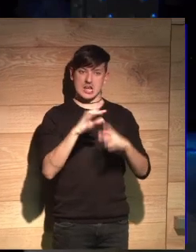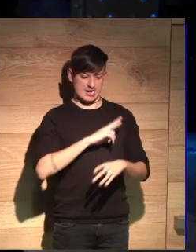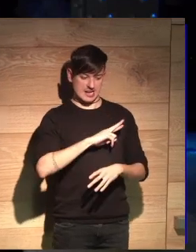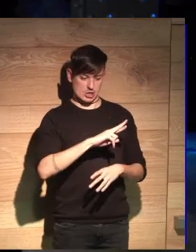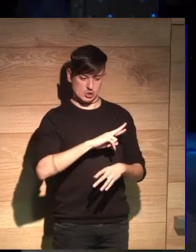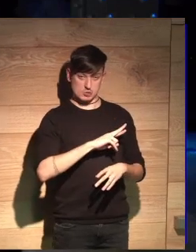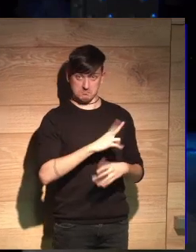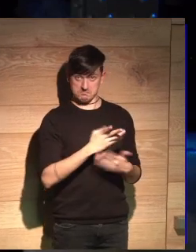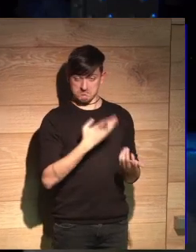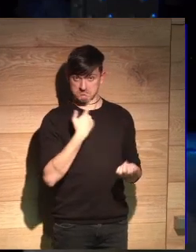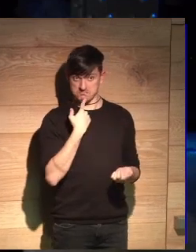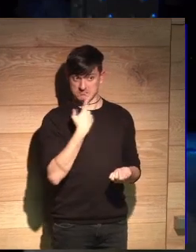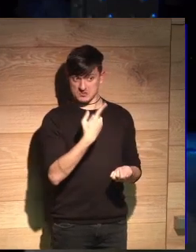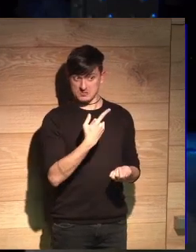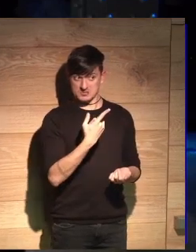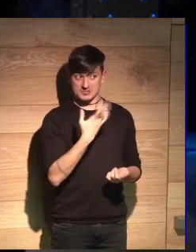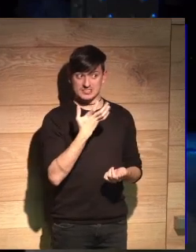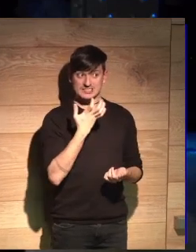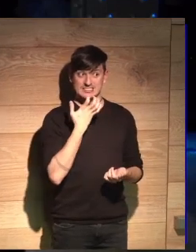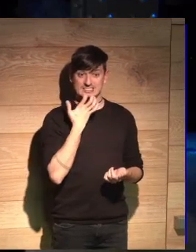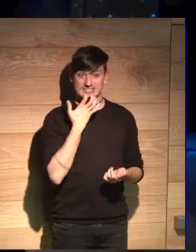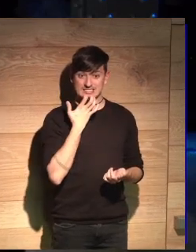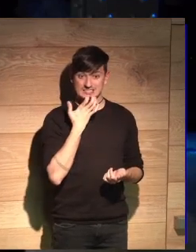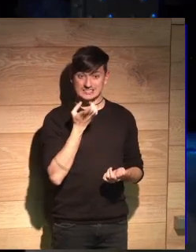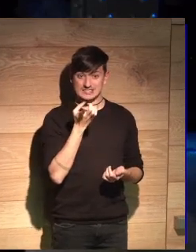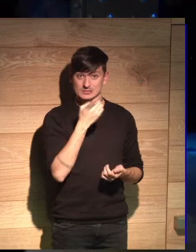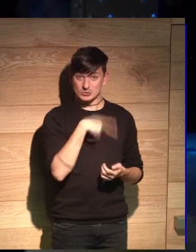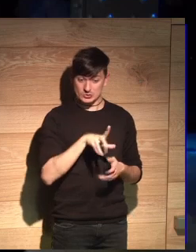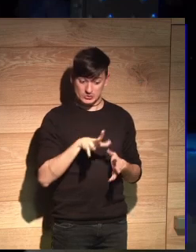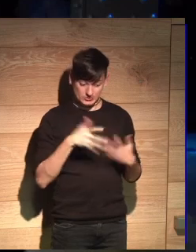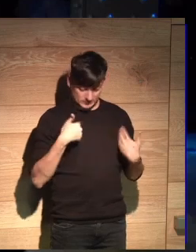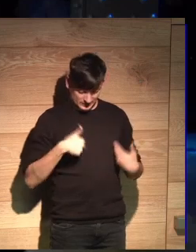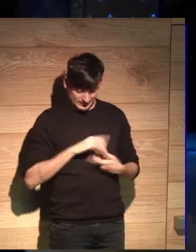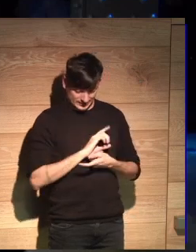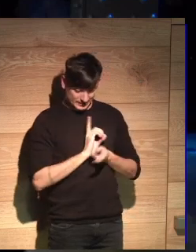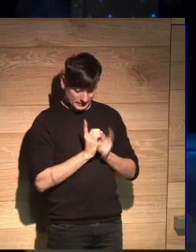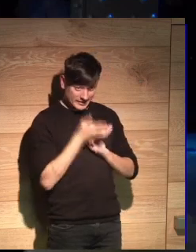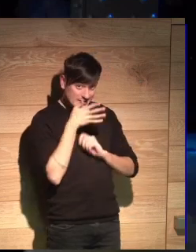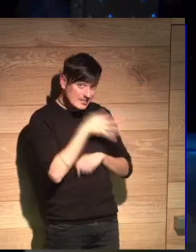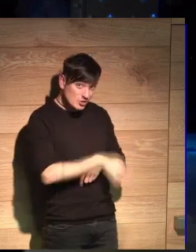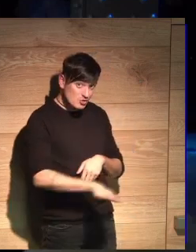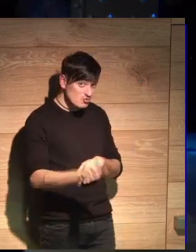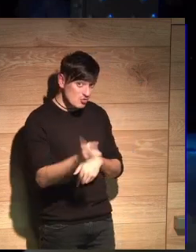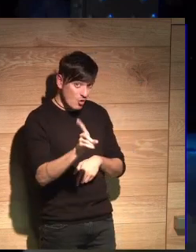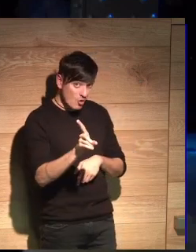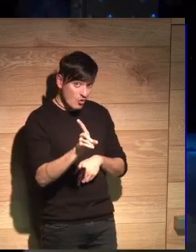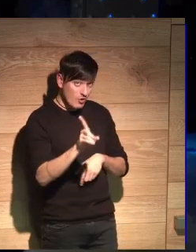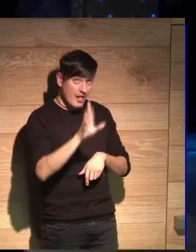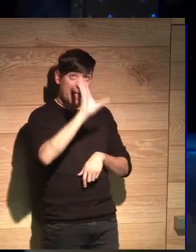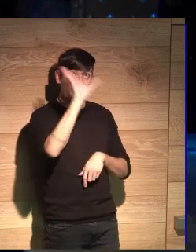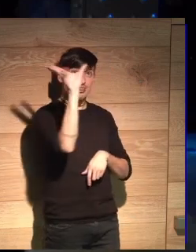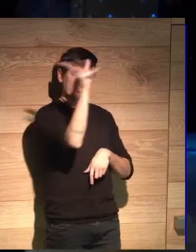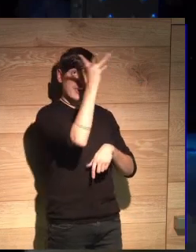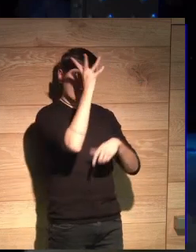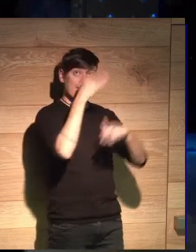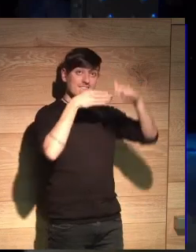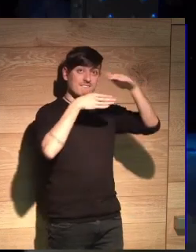but a religious leader who said that if you were not like it, you will not get into the